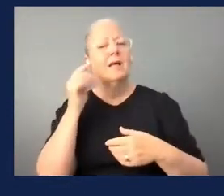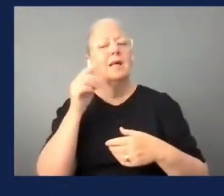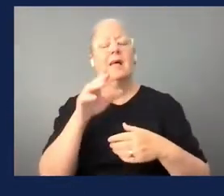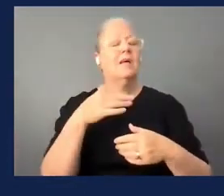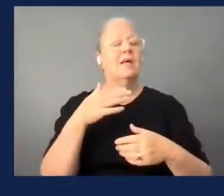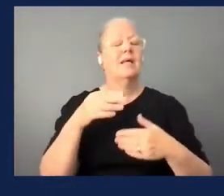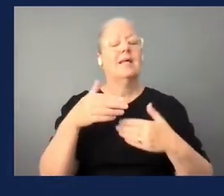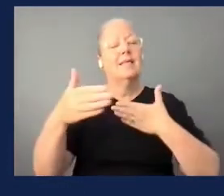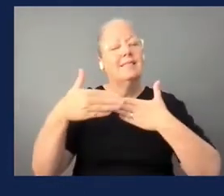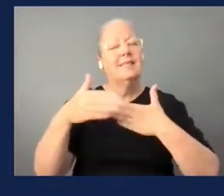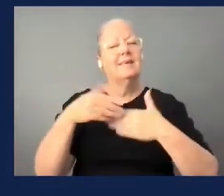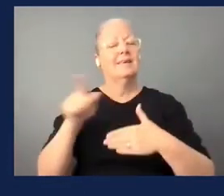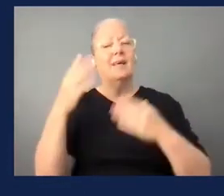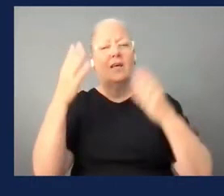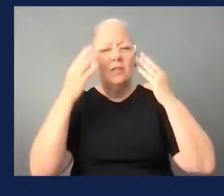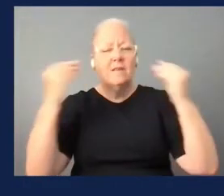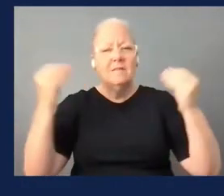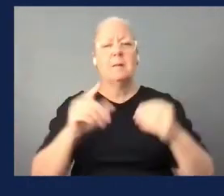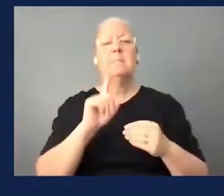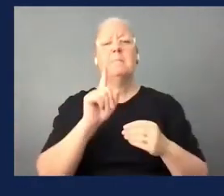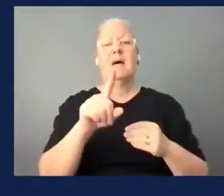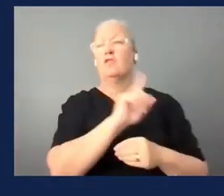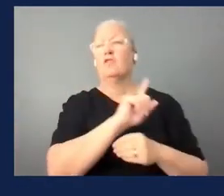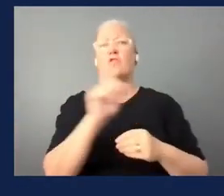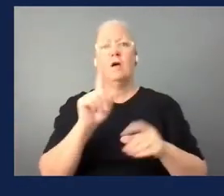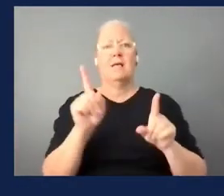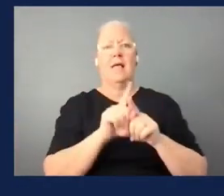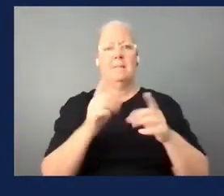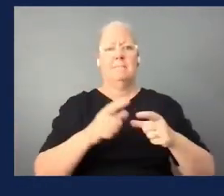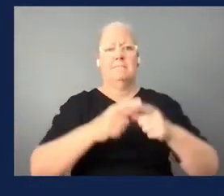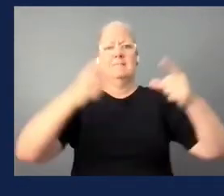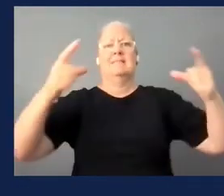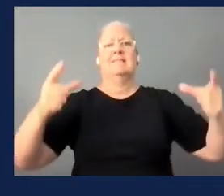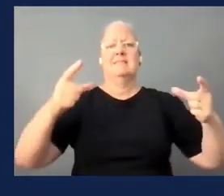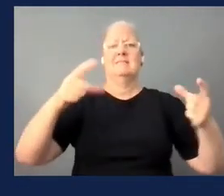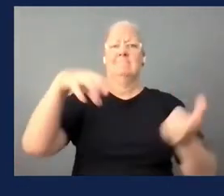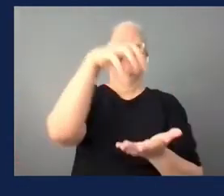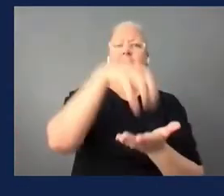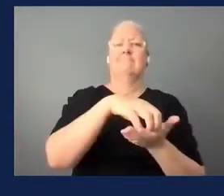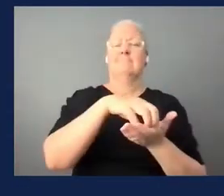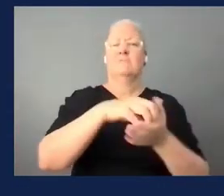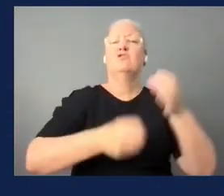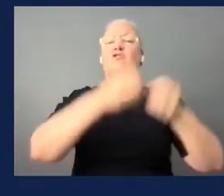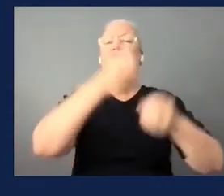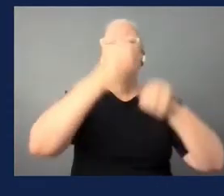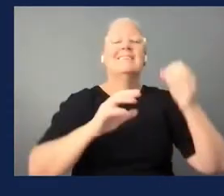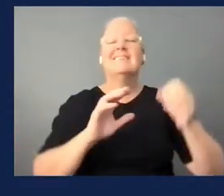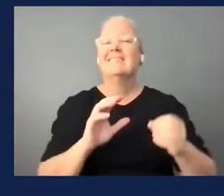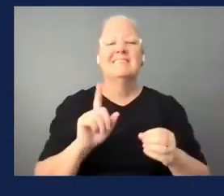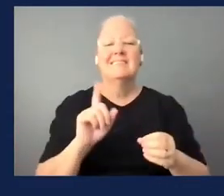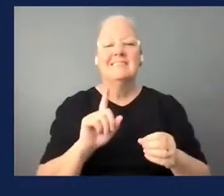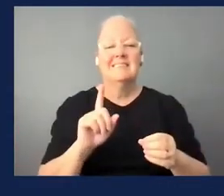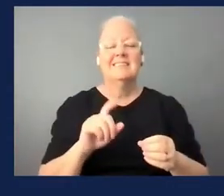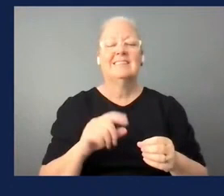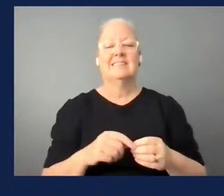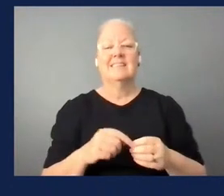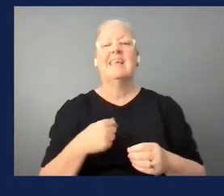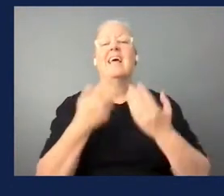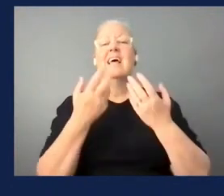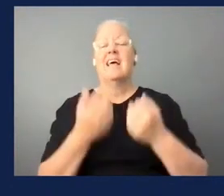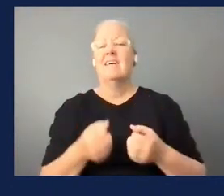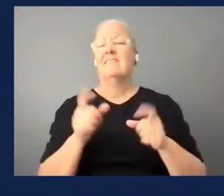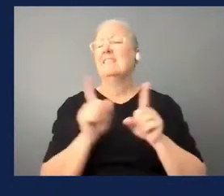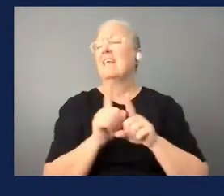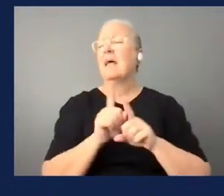a major train station is. So I used special football buses arranged by the Royal Dutch